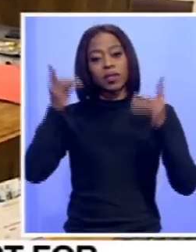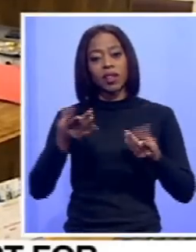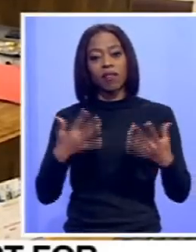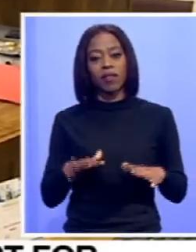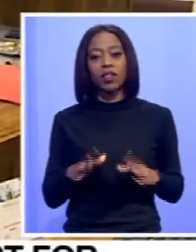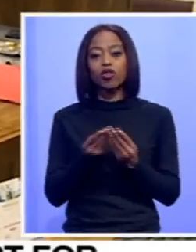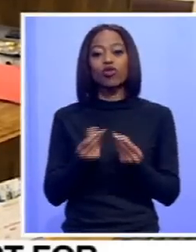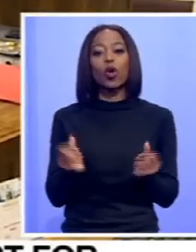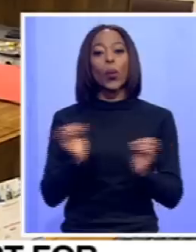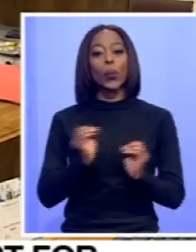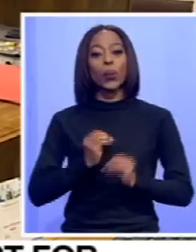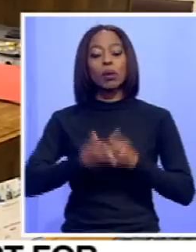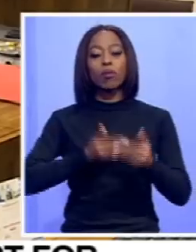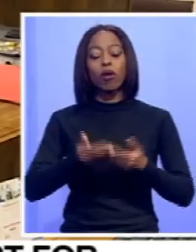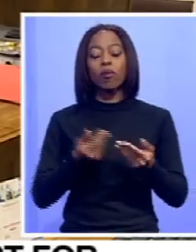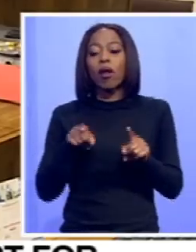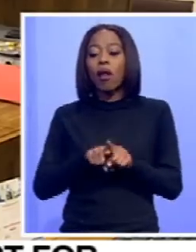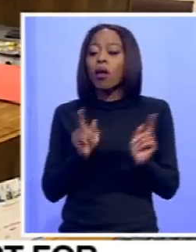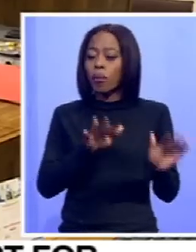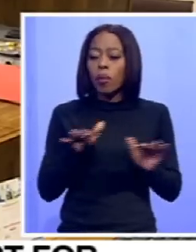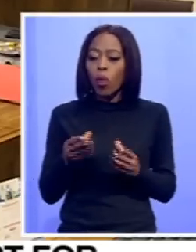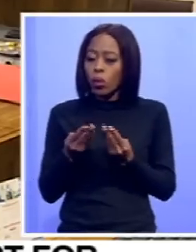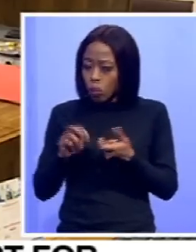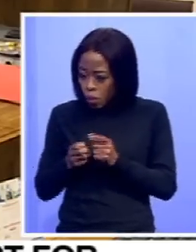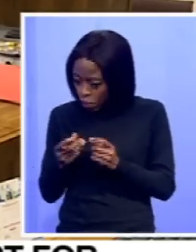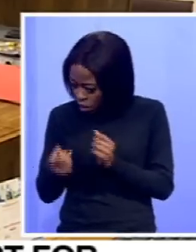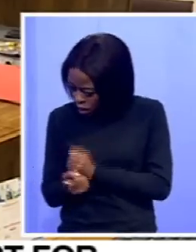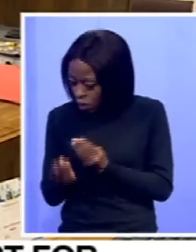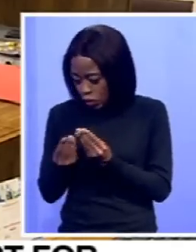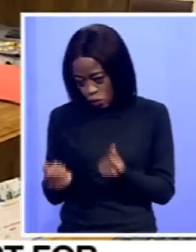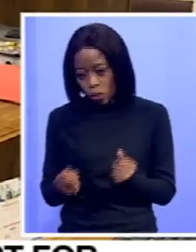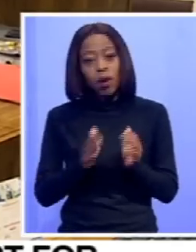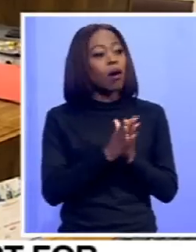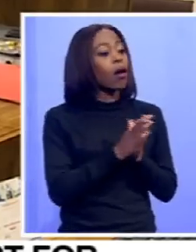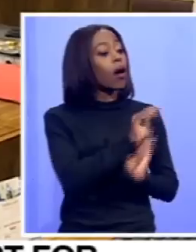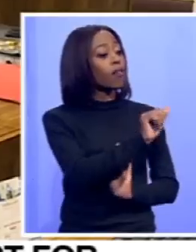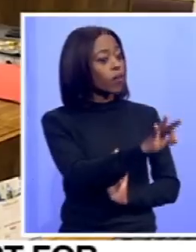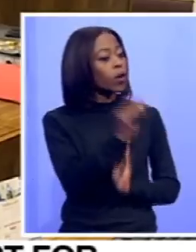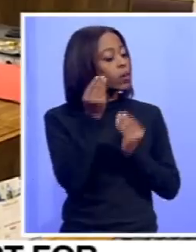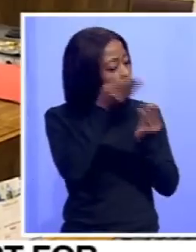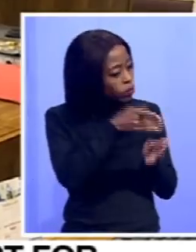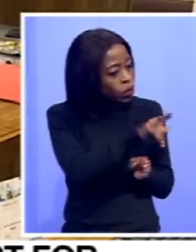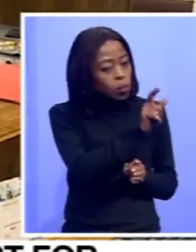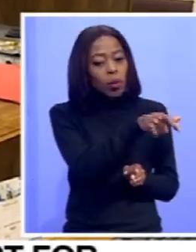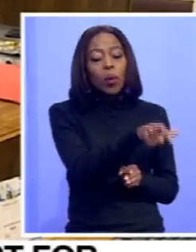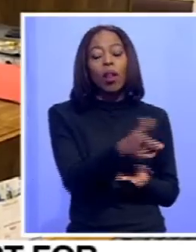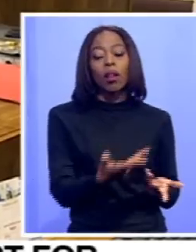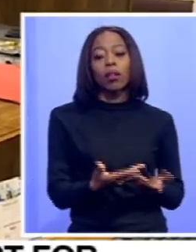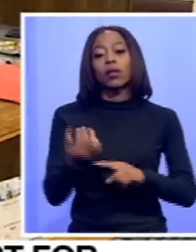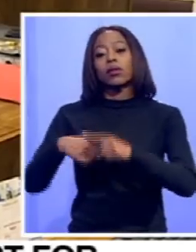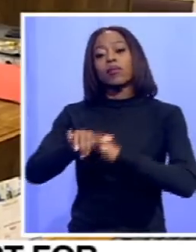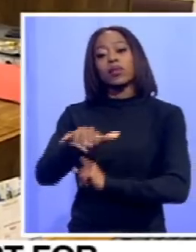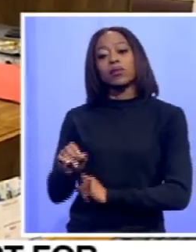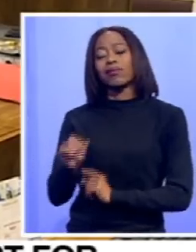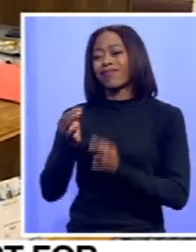settle the matter by the process of Ubuntu and had utilized AfriForum to convey that message to the defense. Sub 60. He could